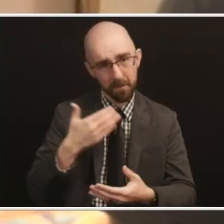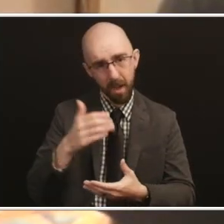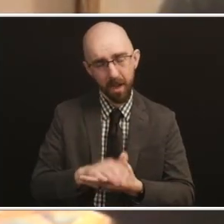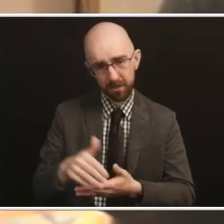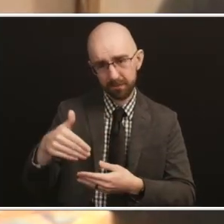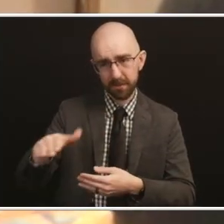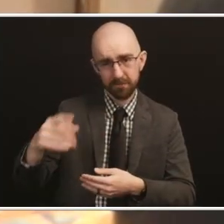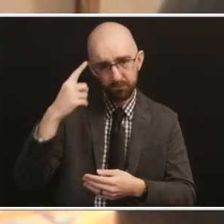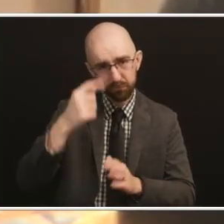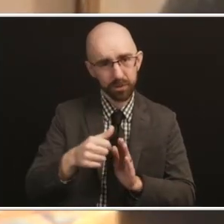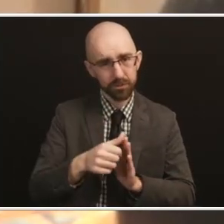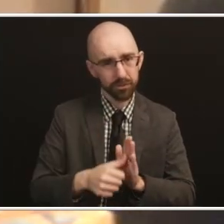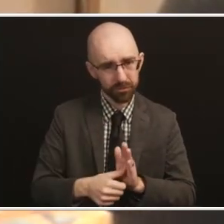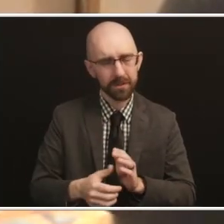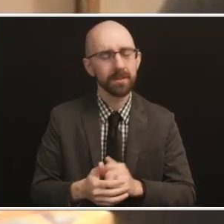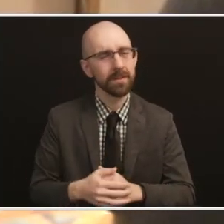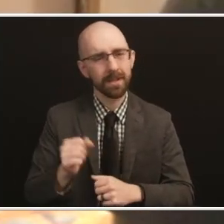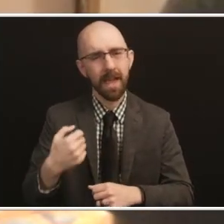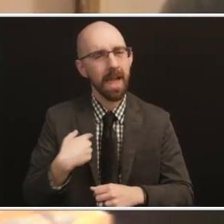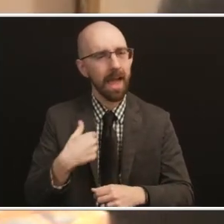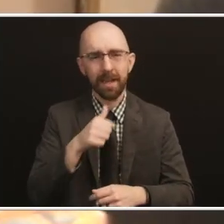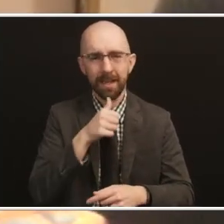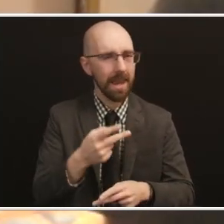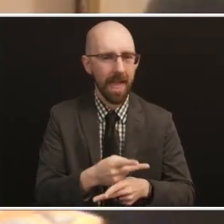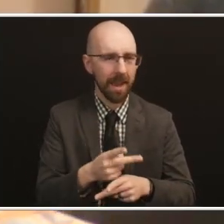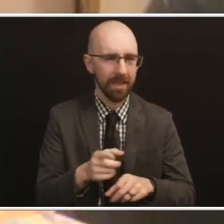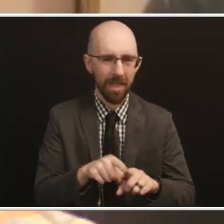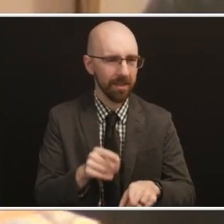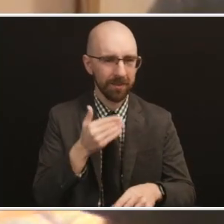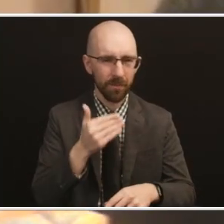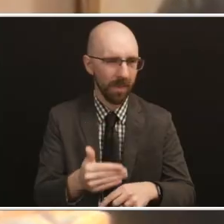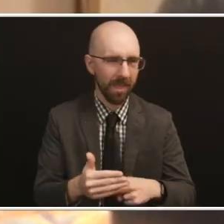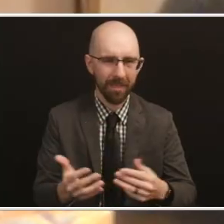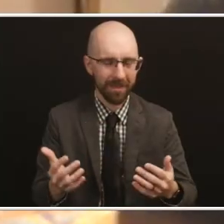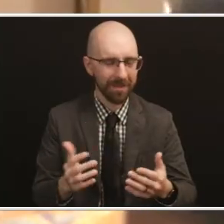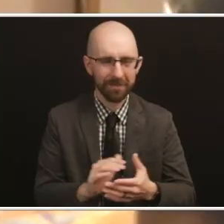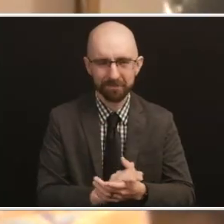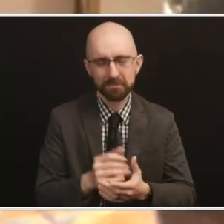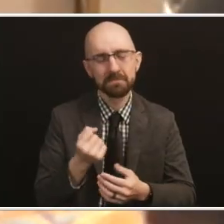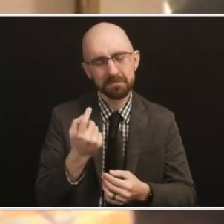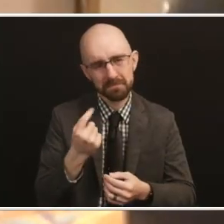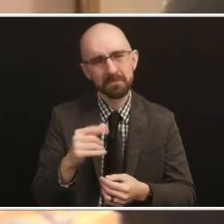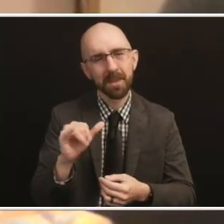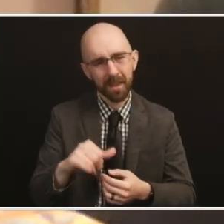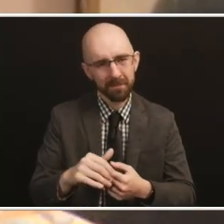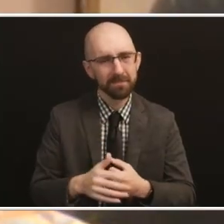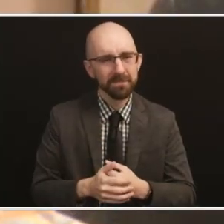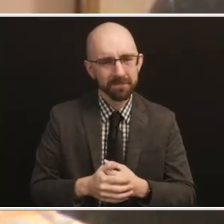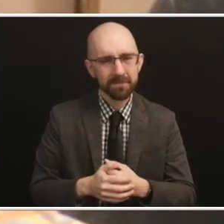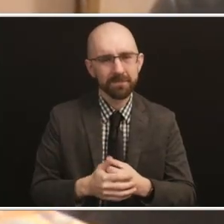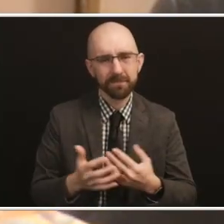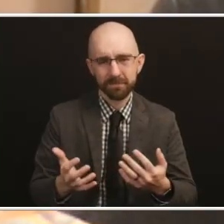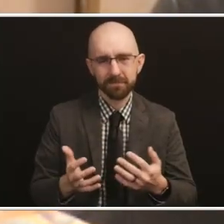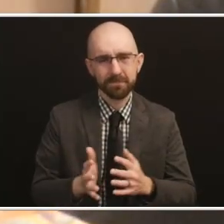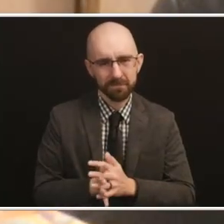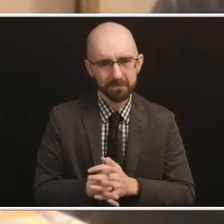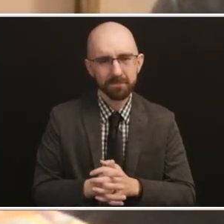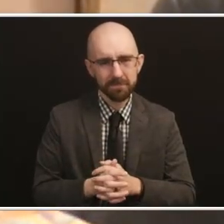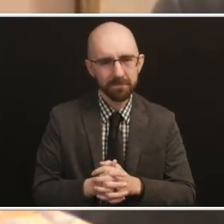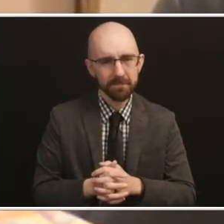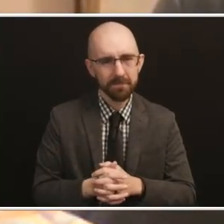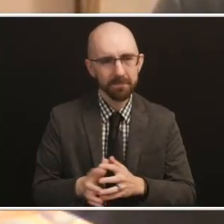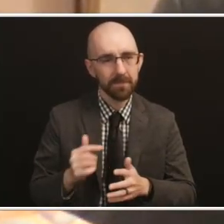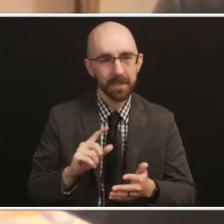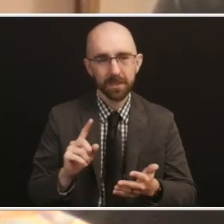surgery. Yeah, I didn't handle it as well. That's understandable. I